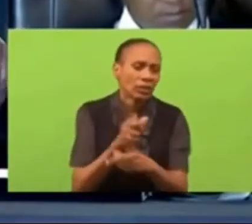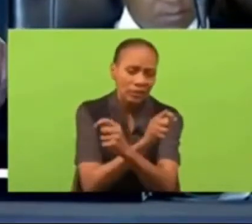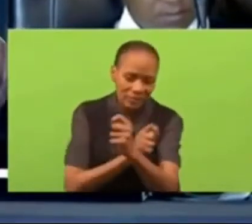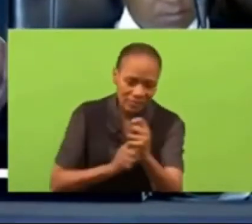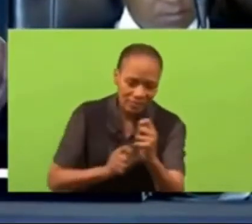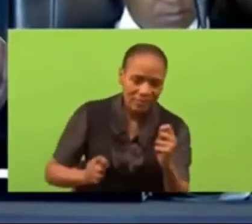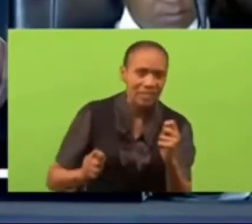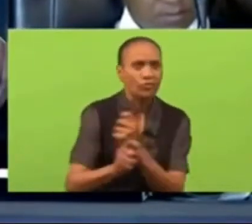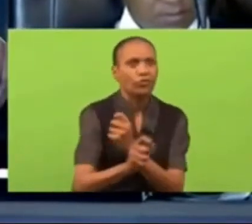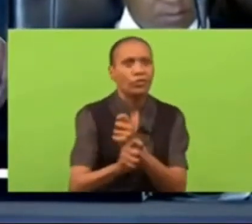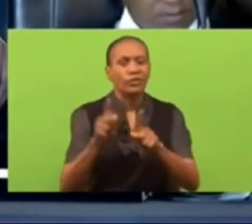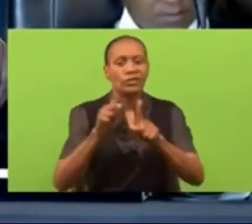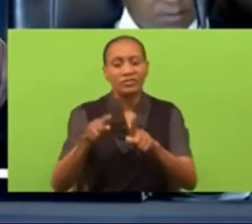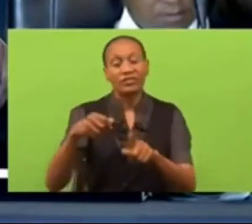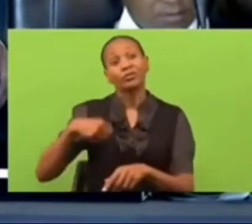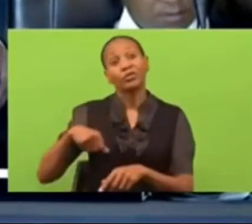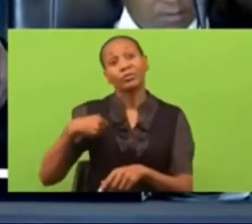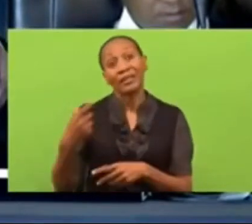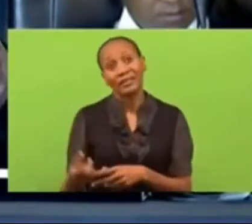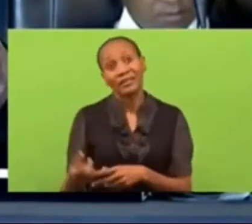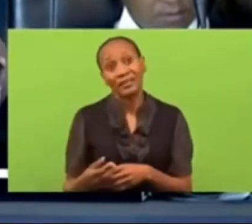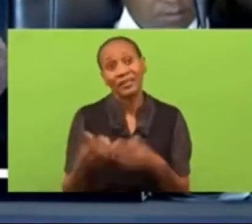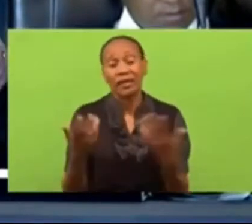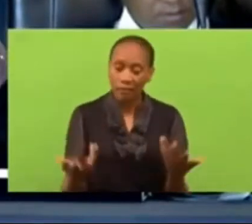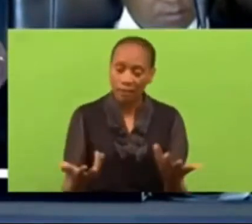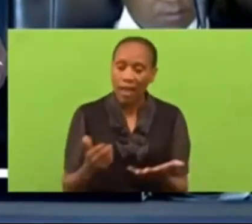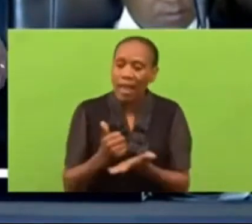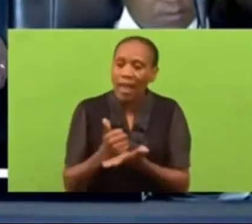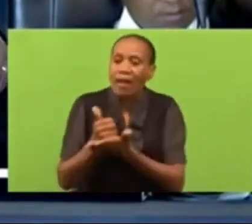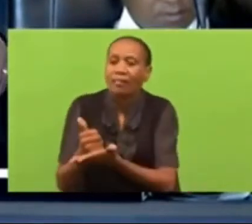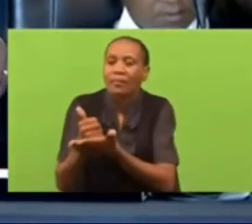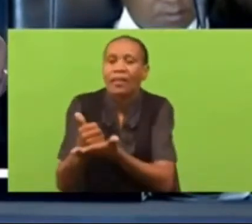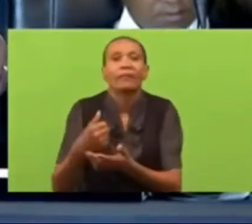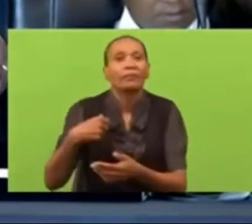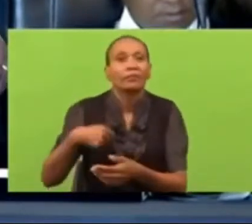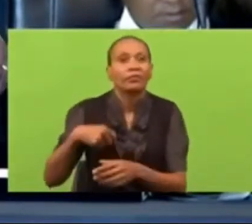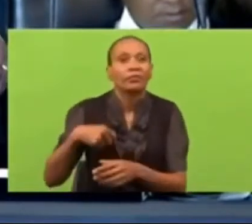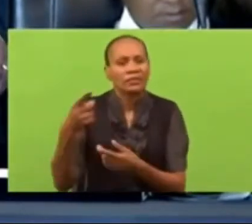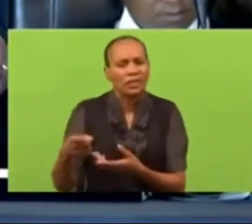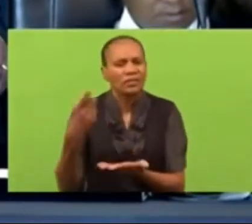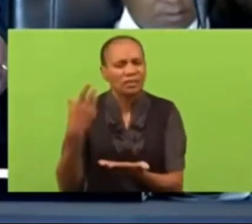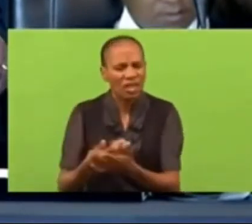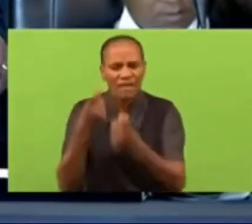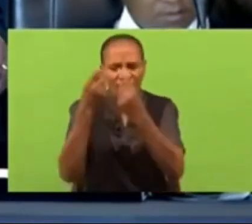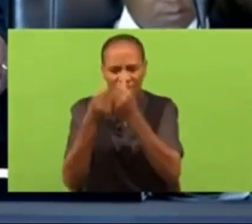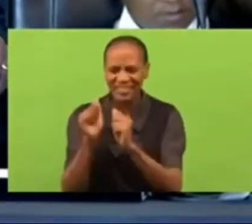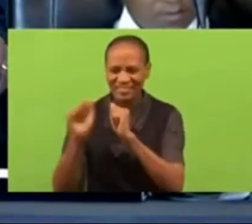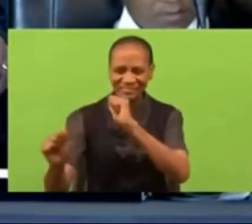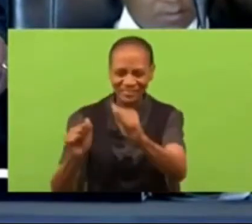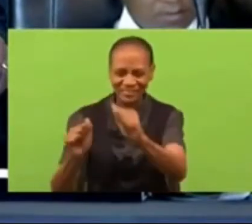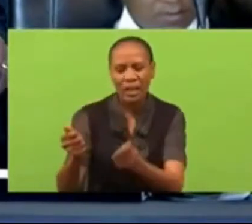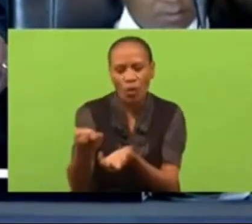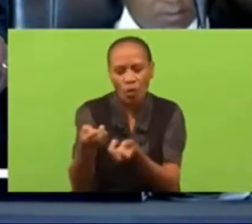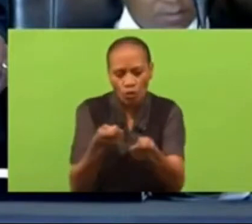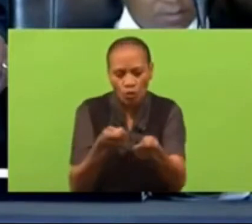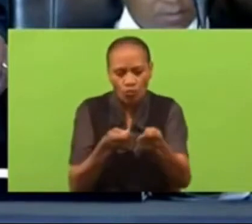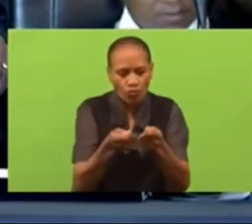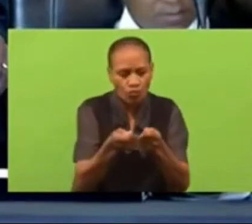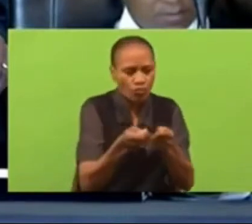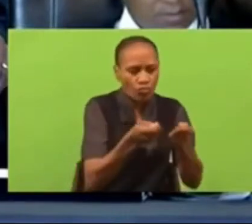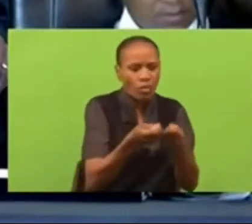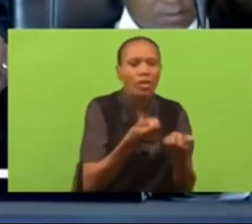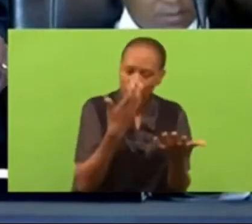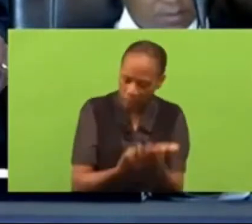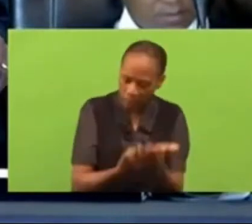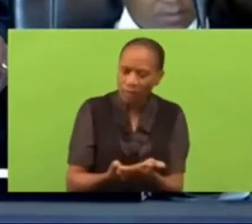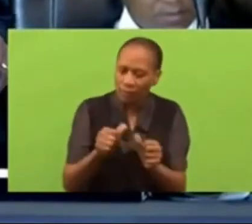of these municipalities by enabling them to build financial resilience, amplify their capacity to generate